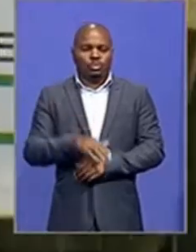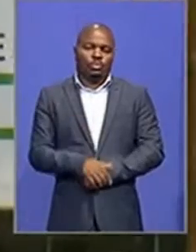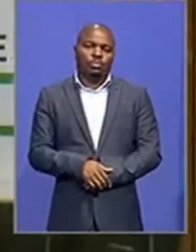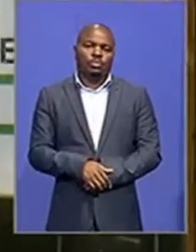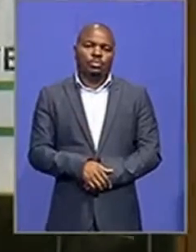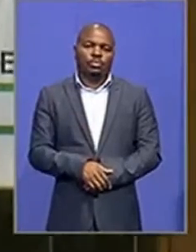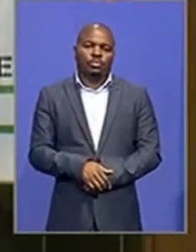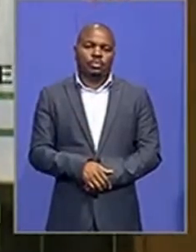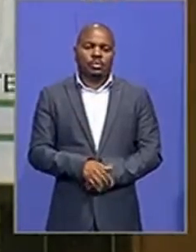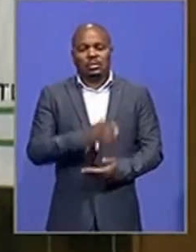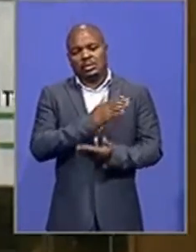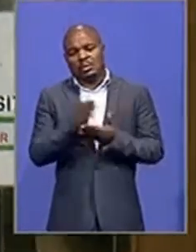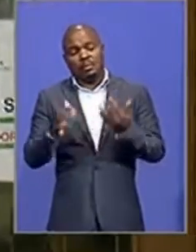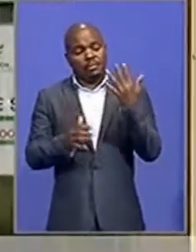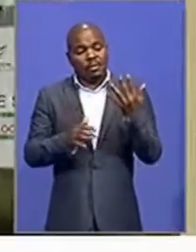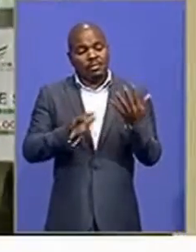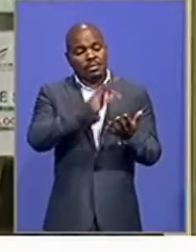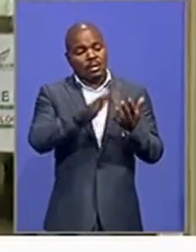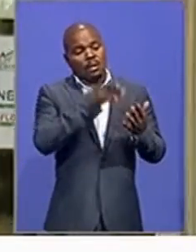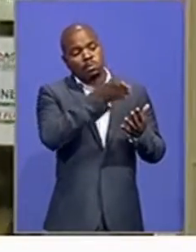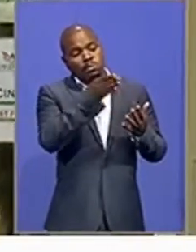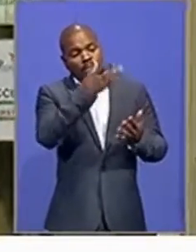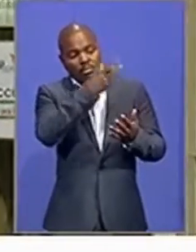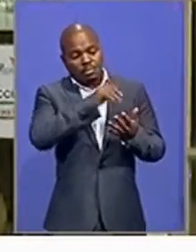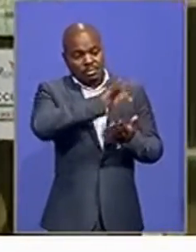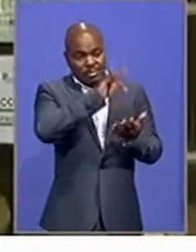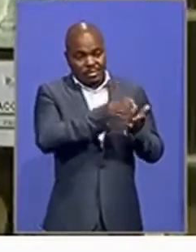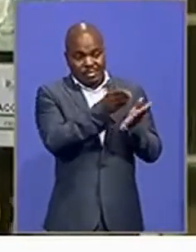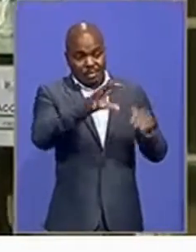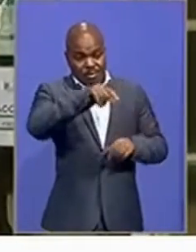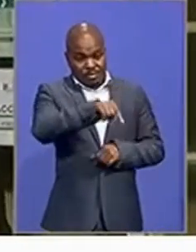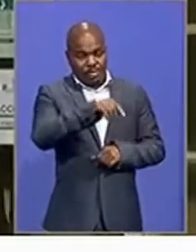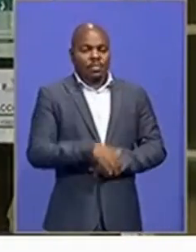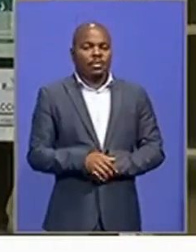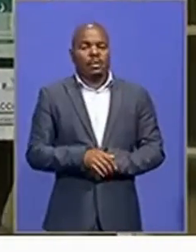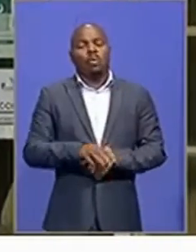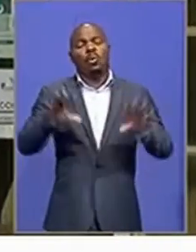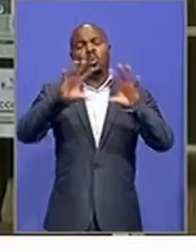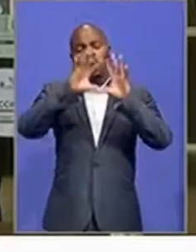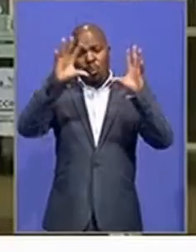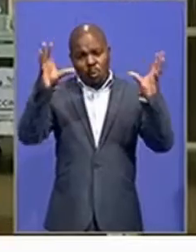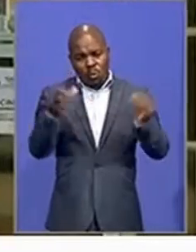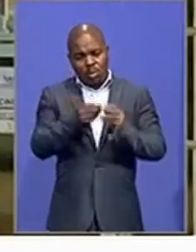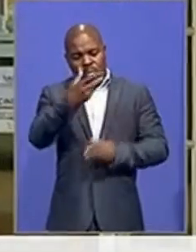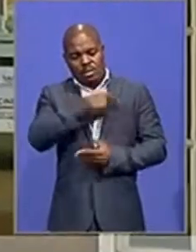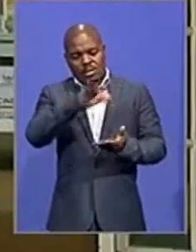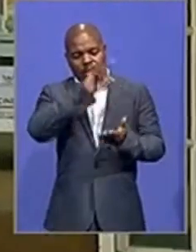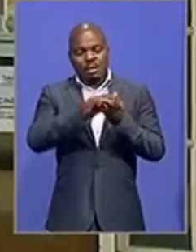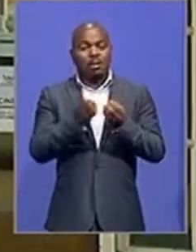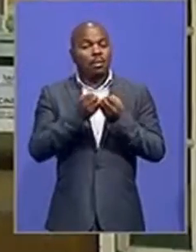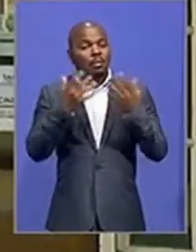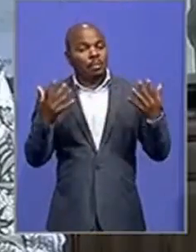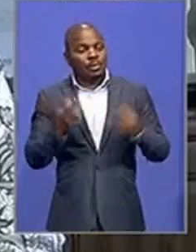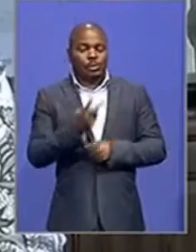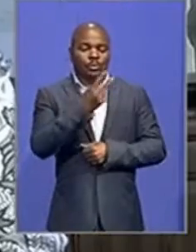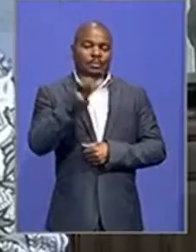I don't why I'm trying to enter my province. But why don't I ask, fellow in the hospital, why don't go to the